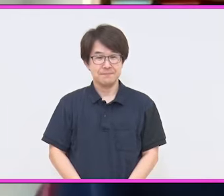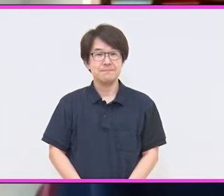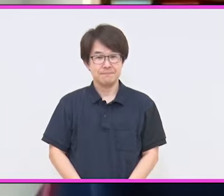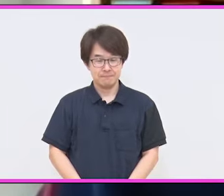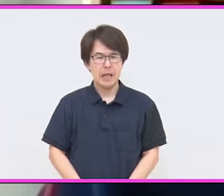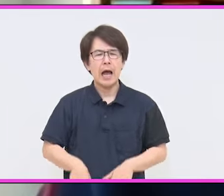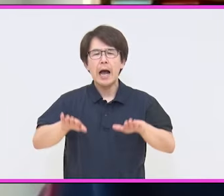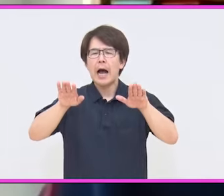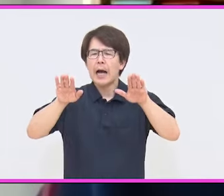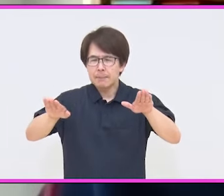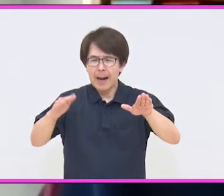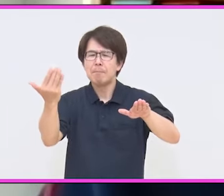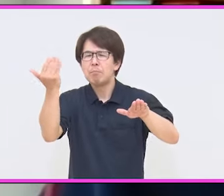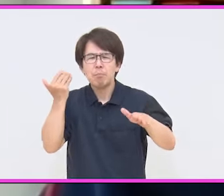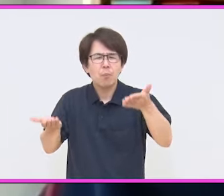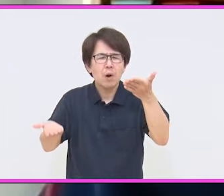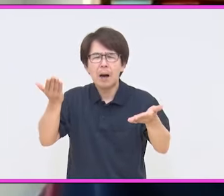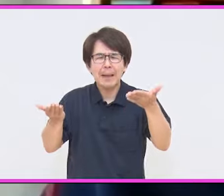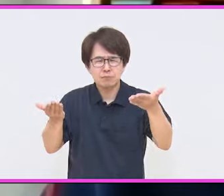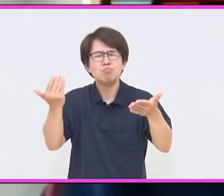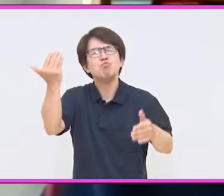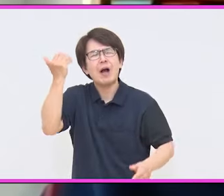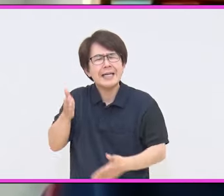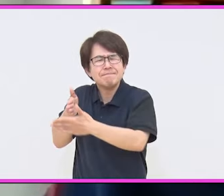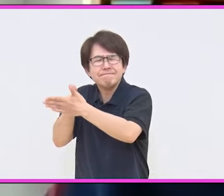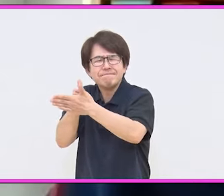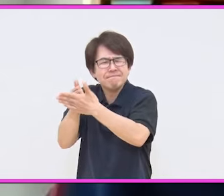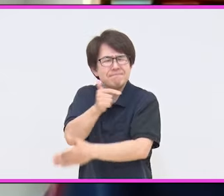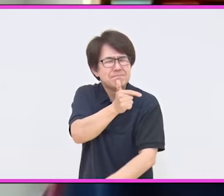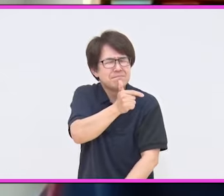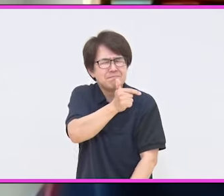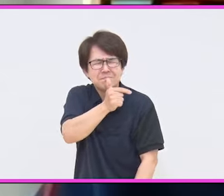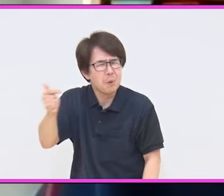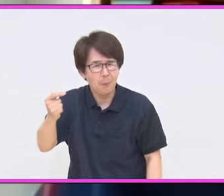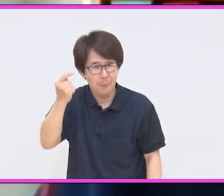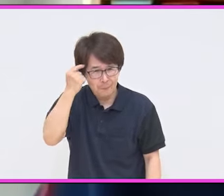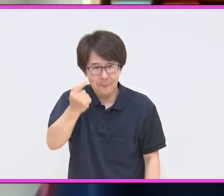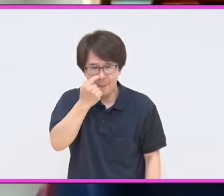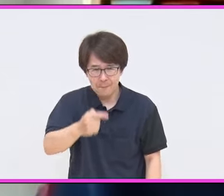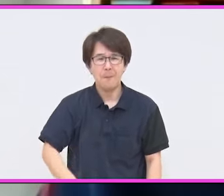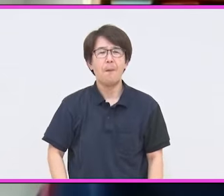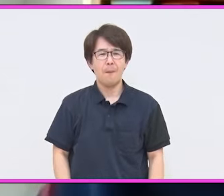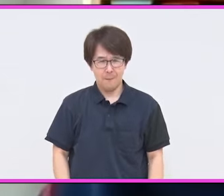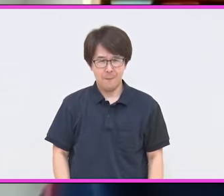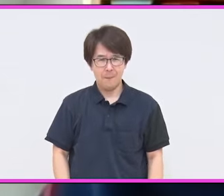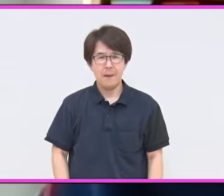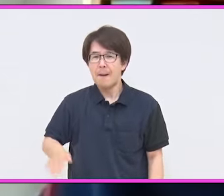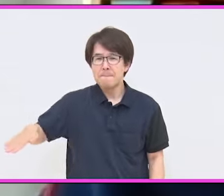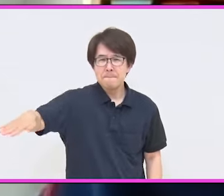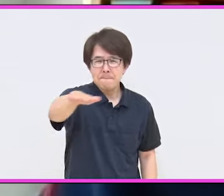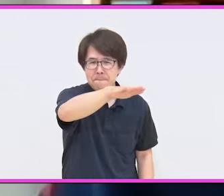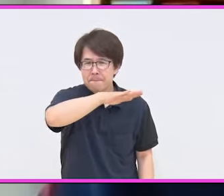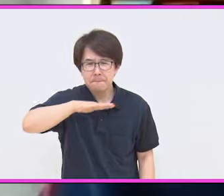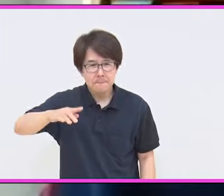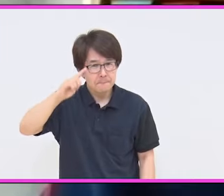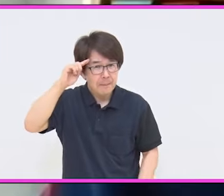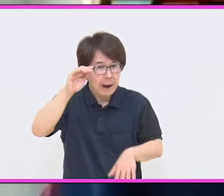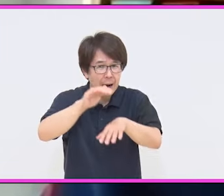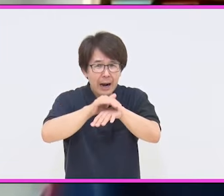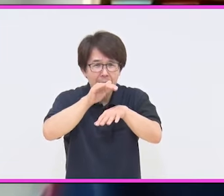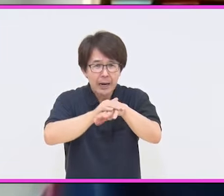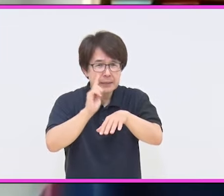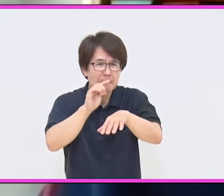I think it was very much more restricted than it is now. People's attitude was that you